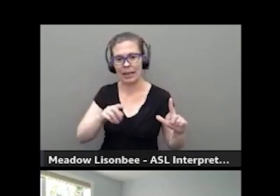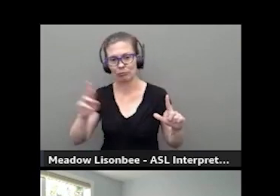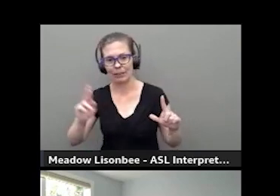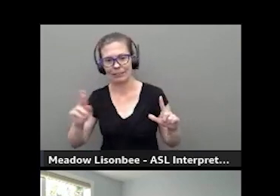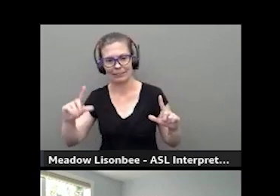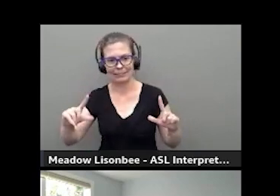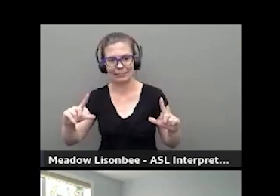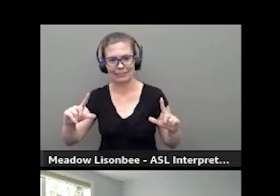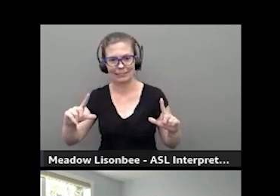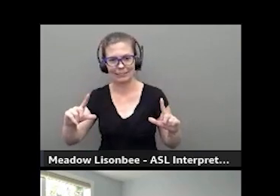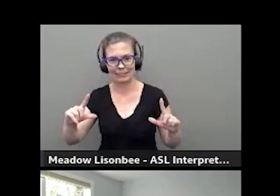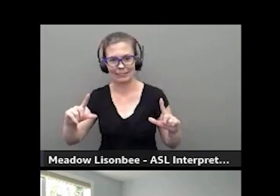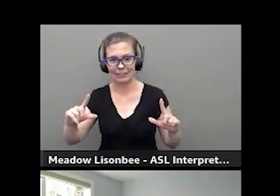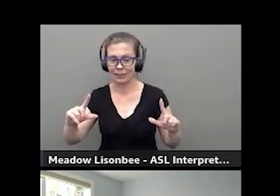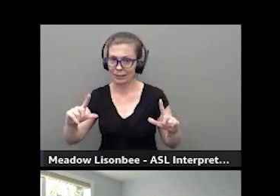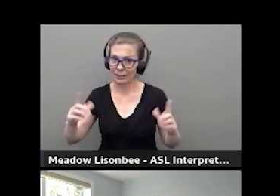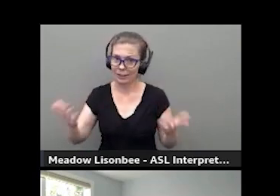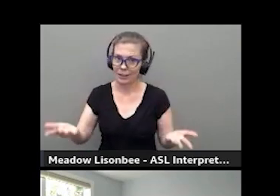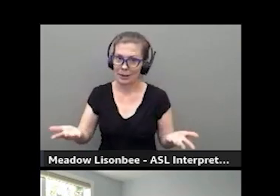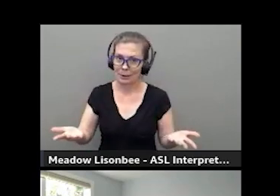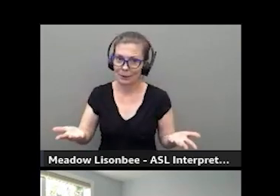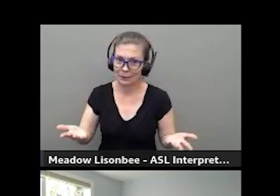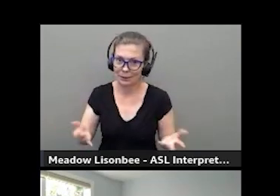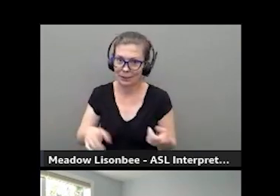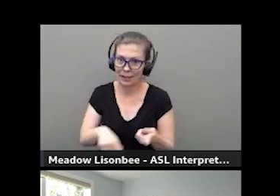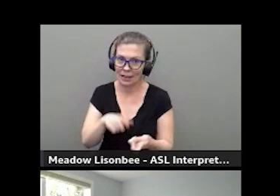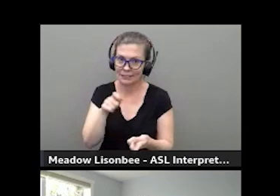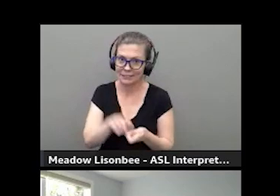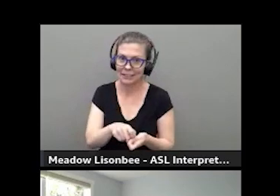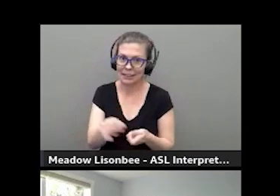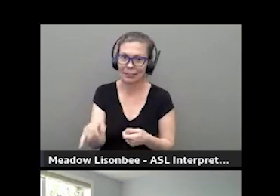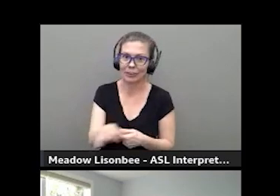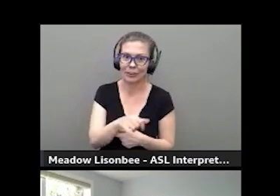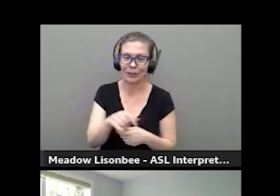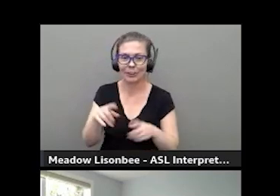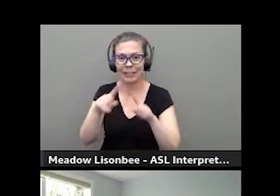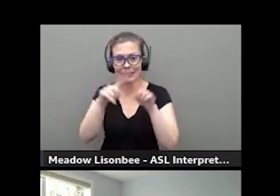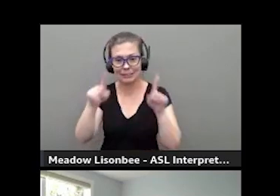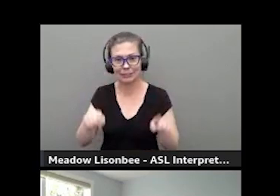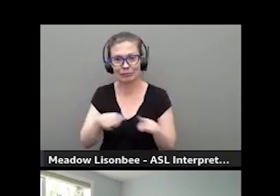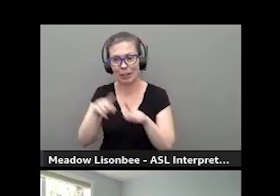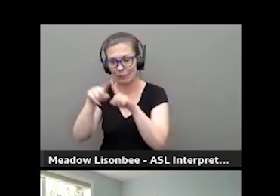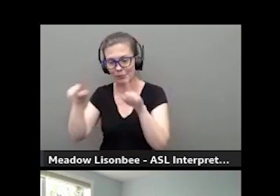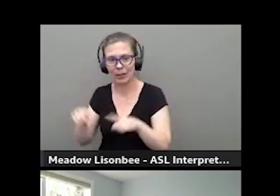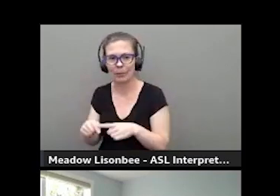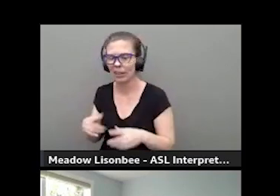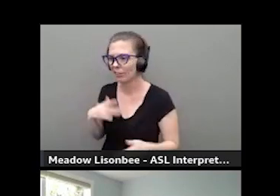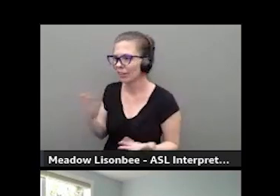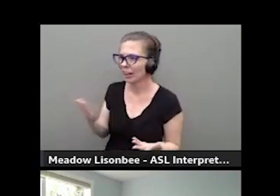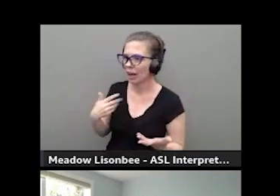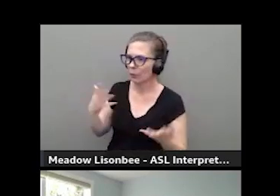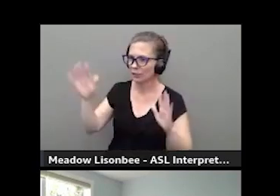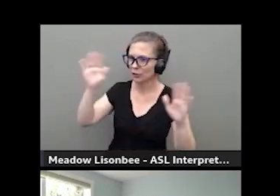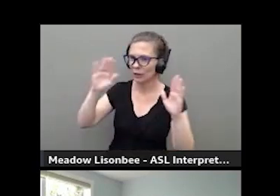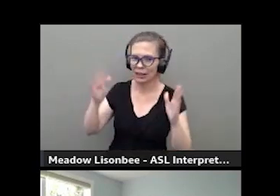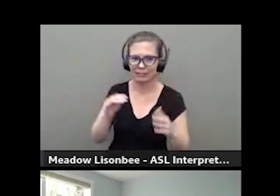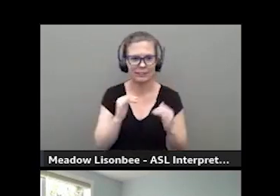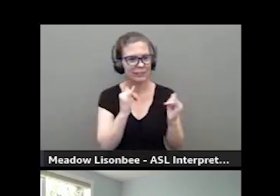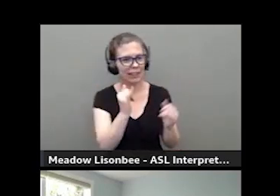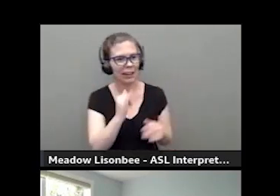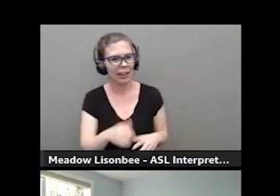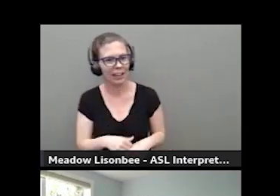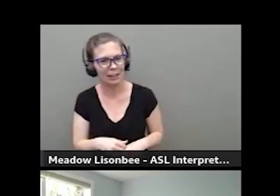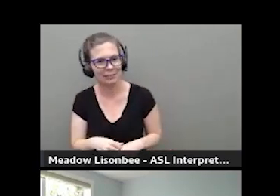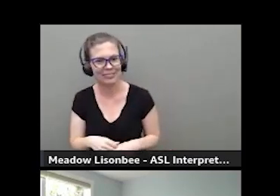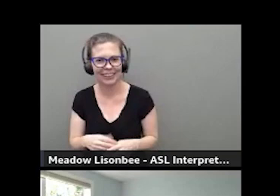right, it's identical. I mean, it's frame, almost frame for frame. I feel left out of the waving. I mean, me too. Yeah,